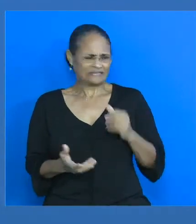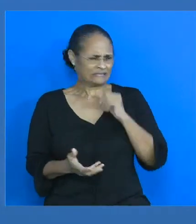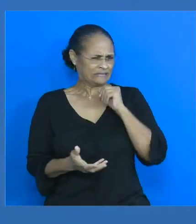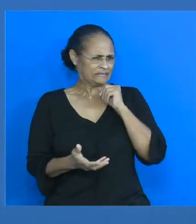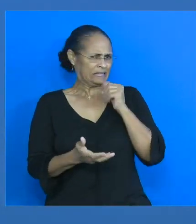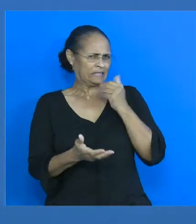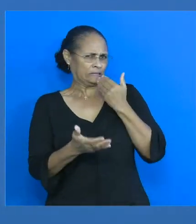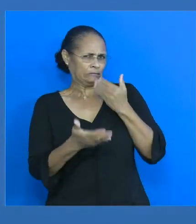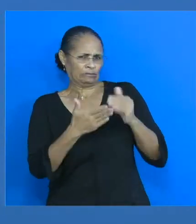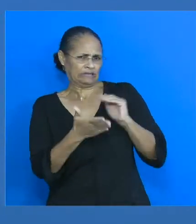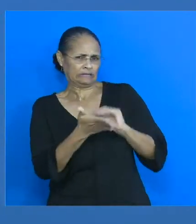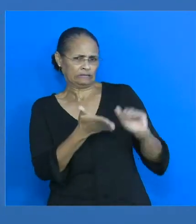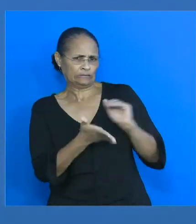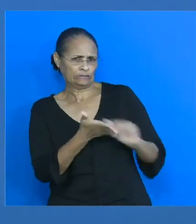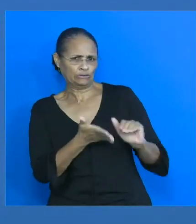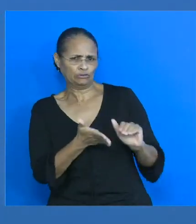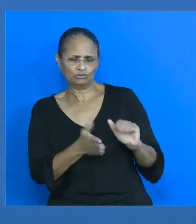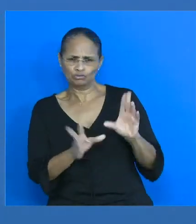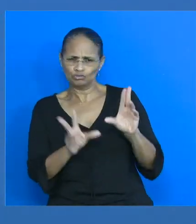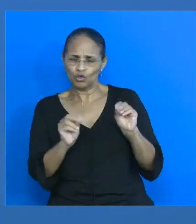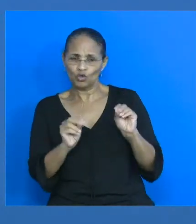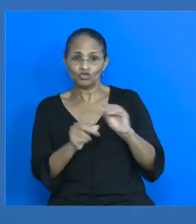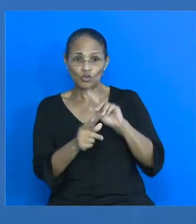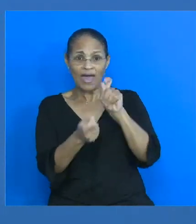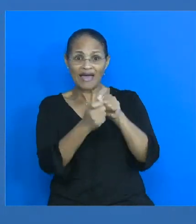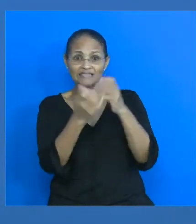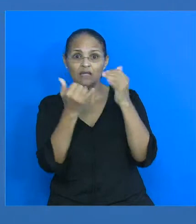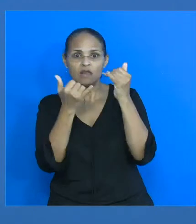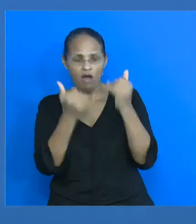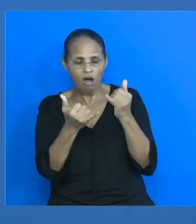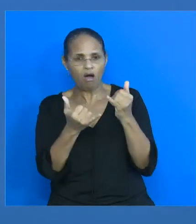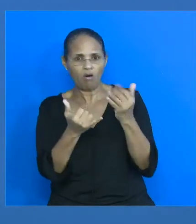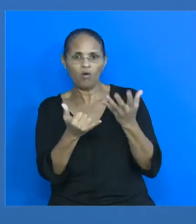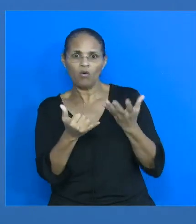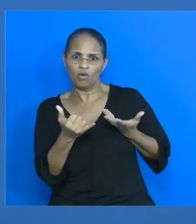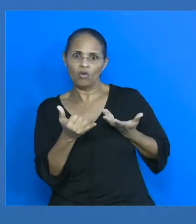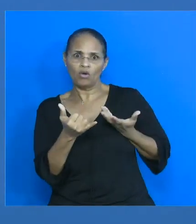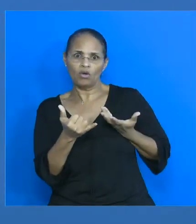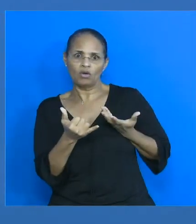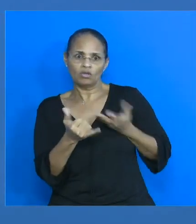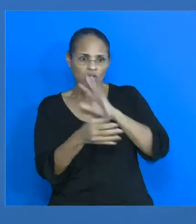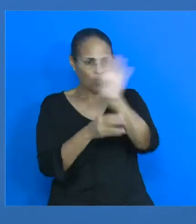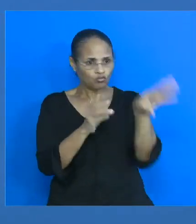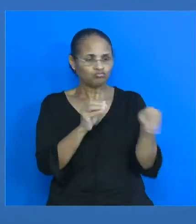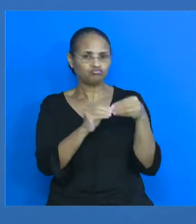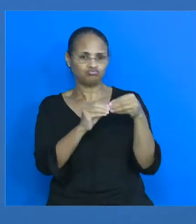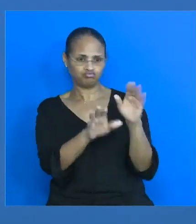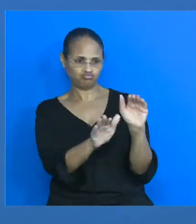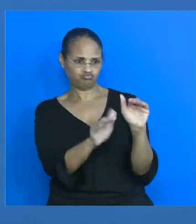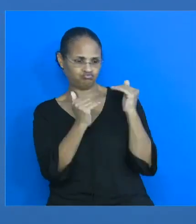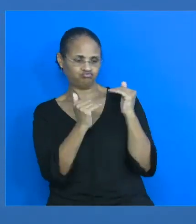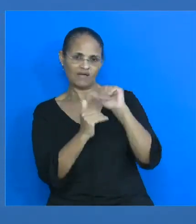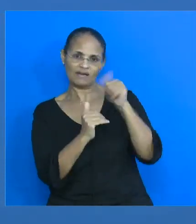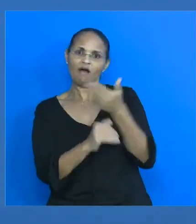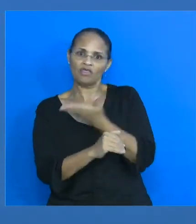Inexcusable. And so we're actually now dealing with potential additional restrictions